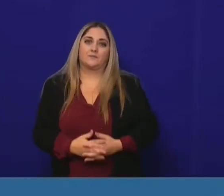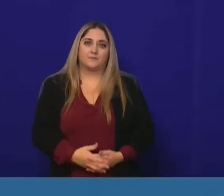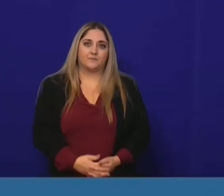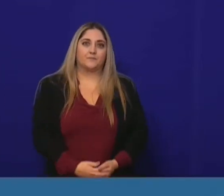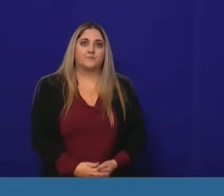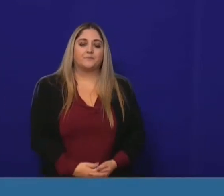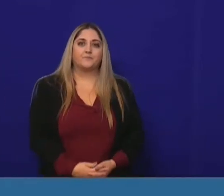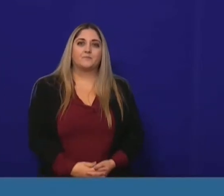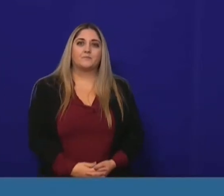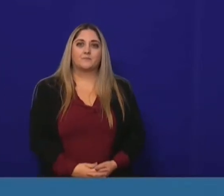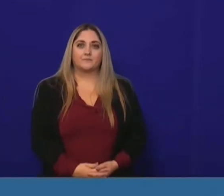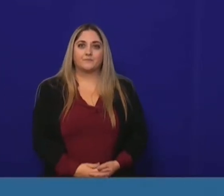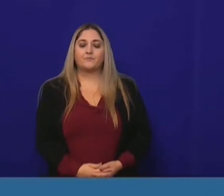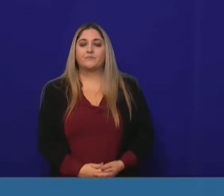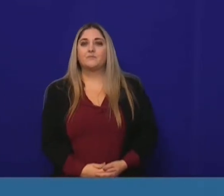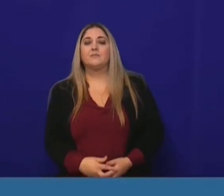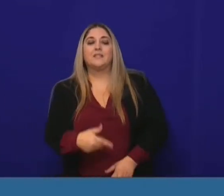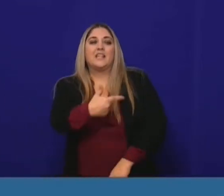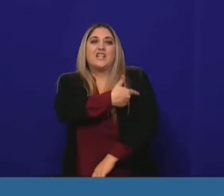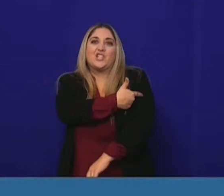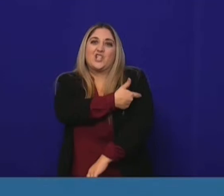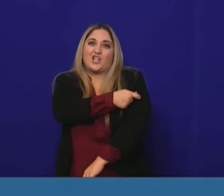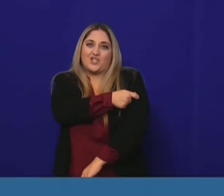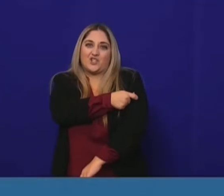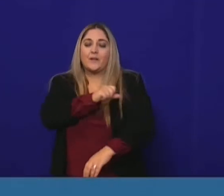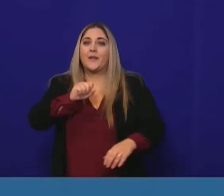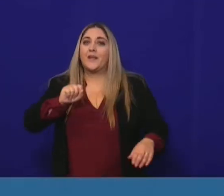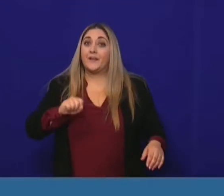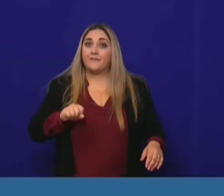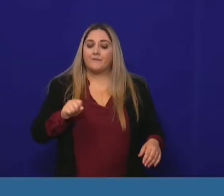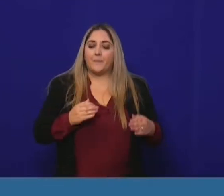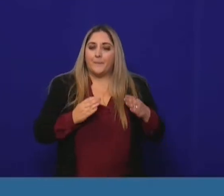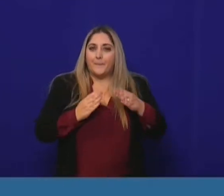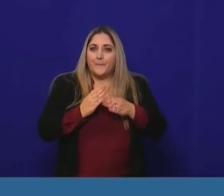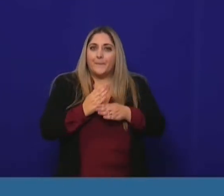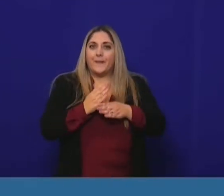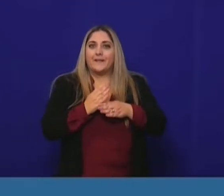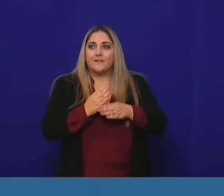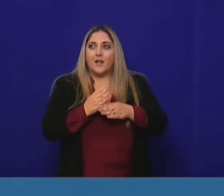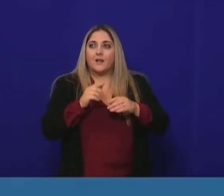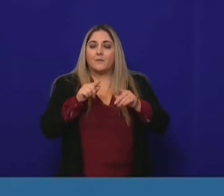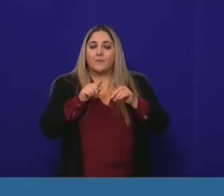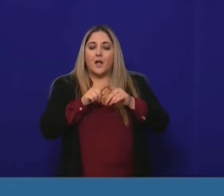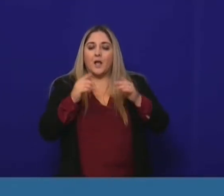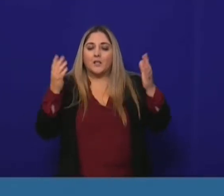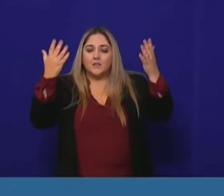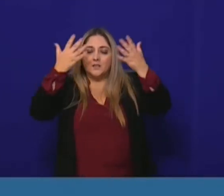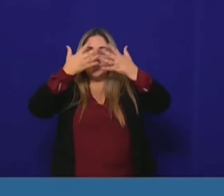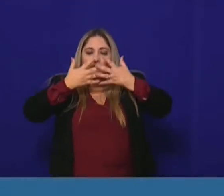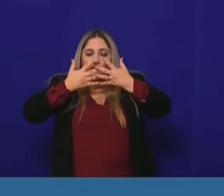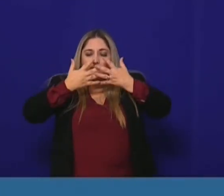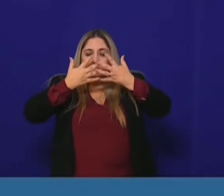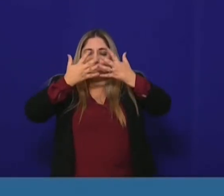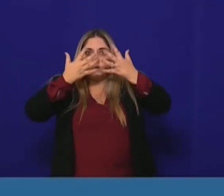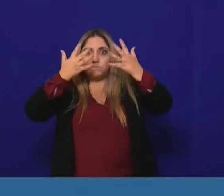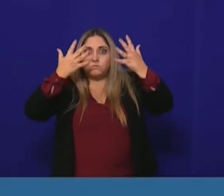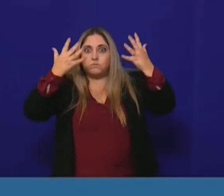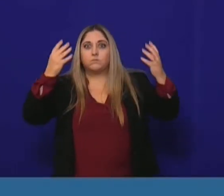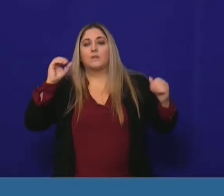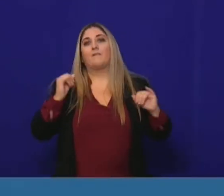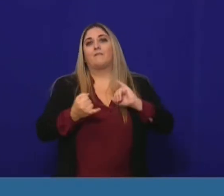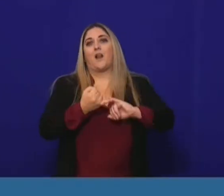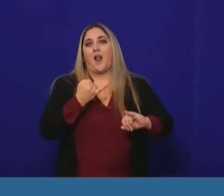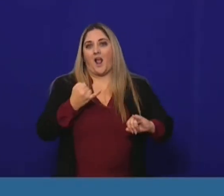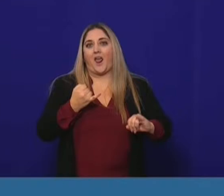Fuq it-tilqim iva qed jibda dak li ngħidu feċċ id-dawl fuq il-horizon fejn qegħdin issa